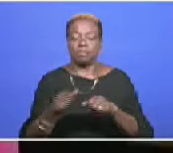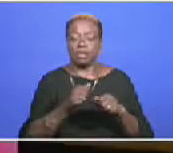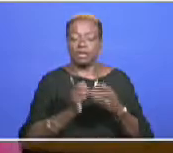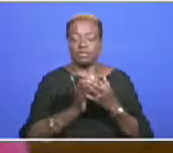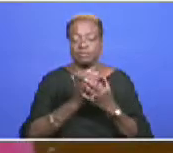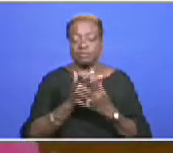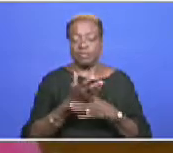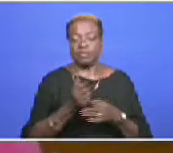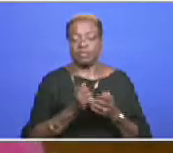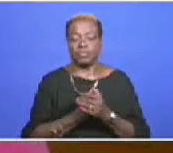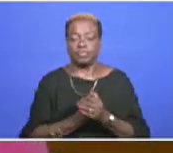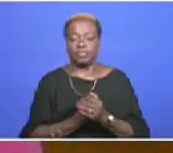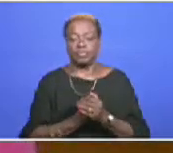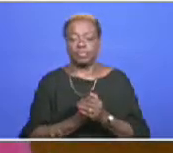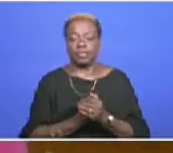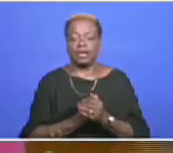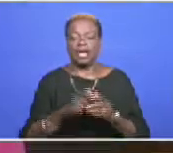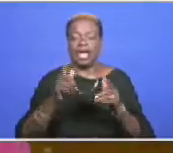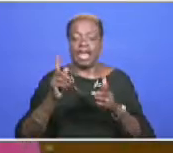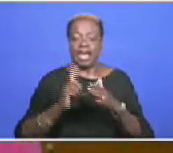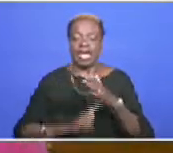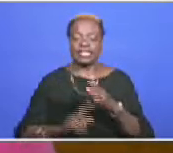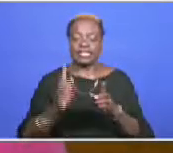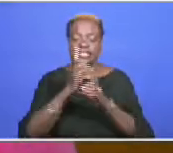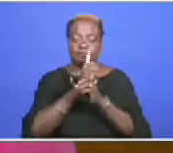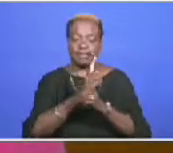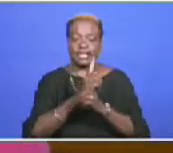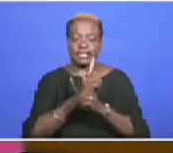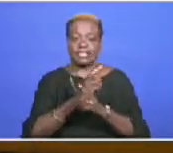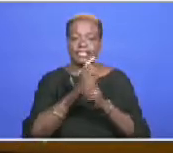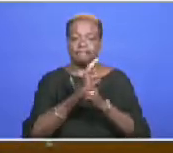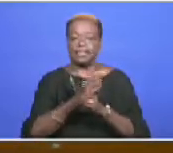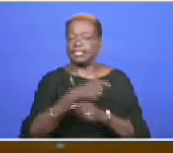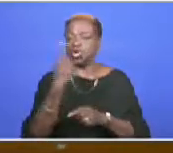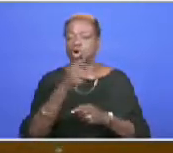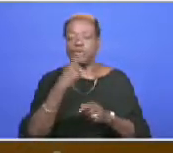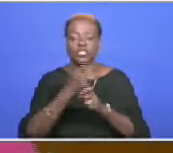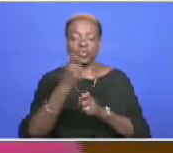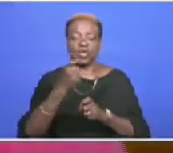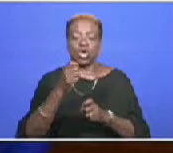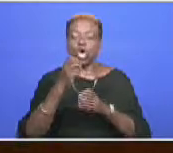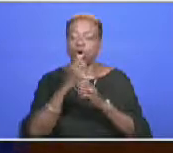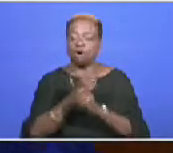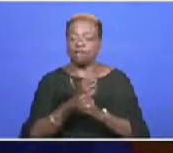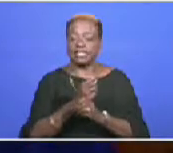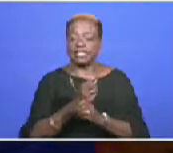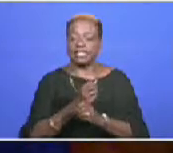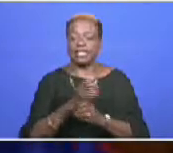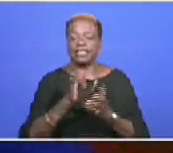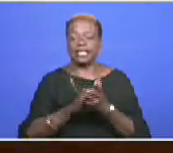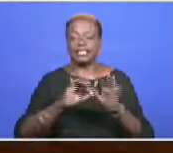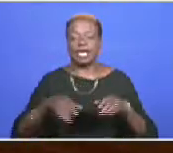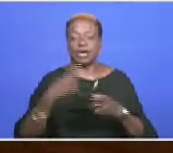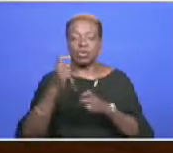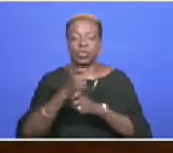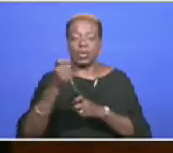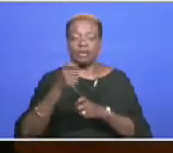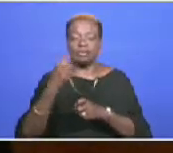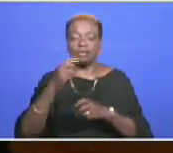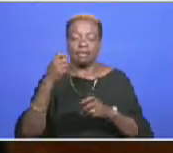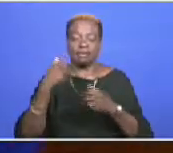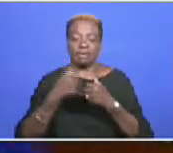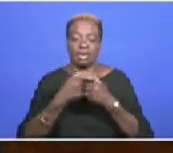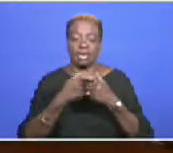to play it. And that's defense first, and defense always brings offense. And that's how we win the game. It's a team that's run over the gas.